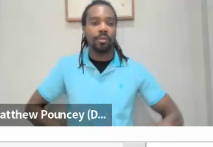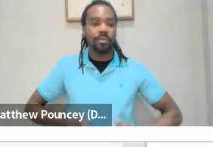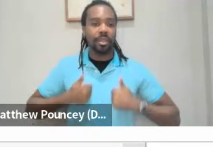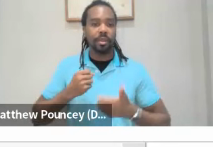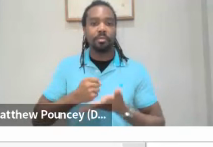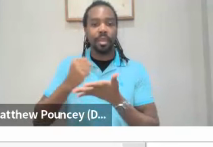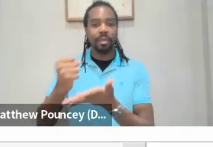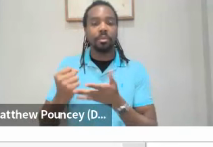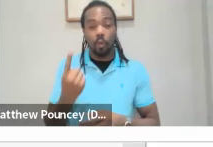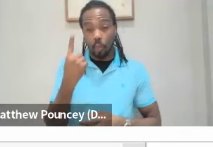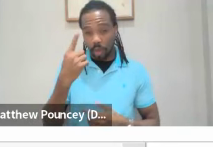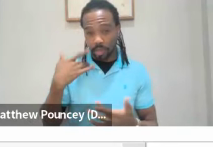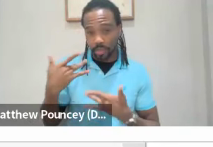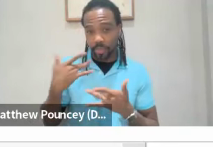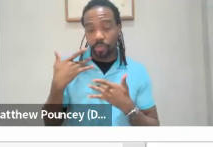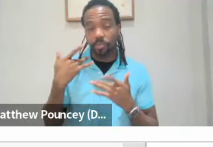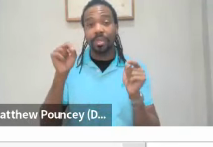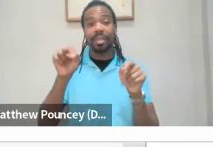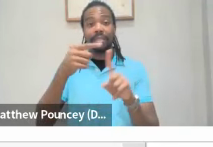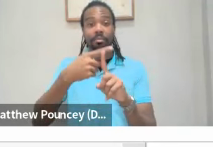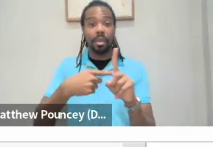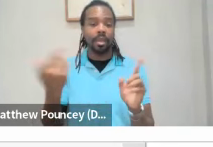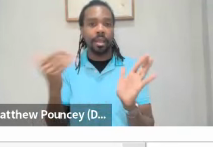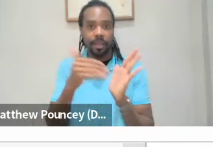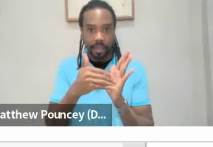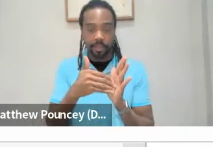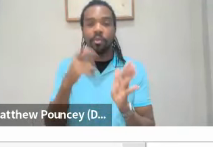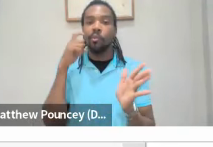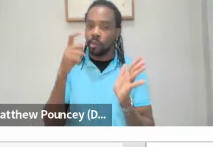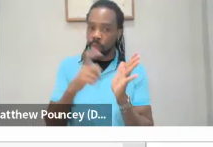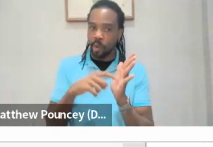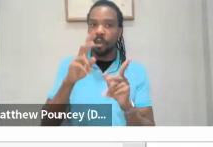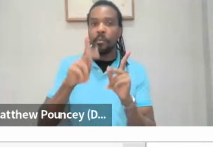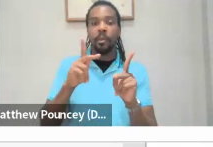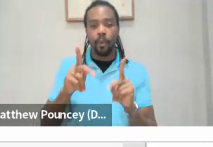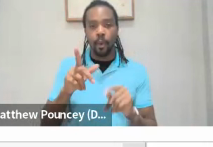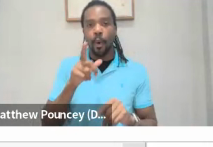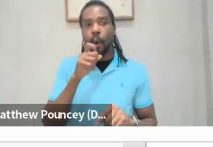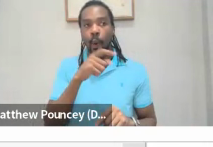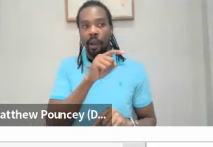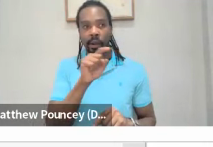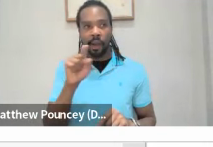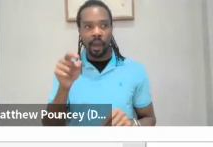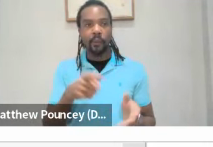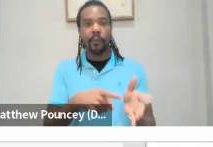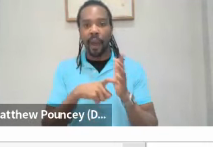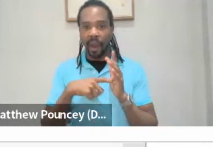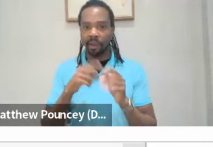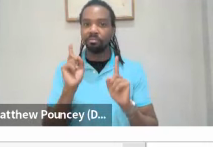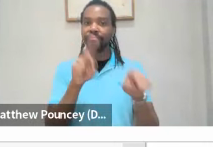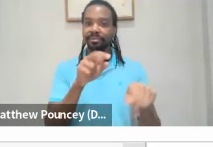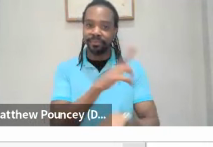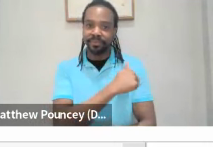One concern this month is, once again, we are seeing people who have required